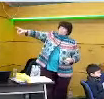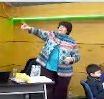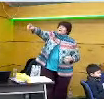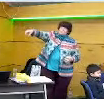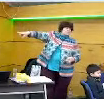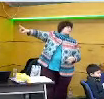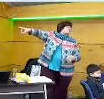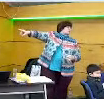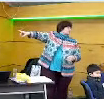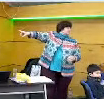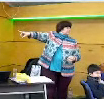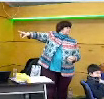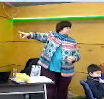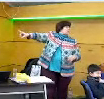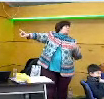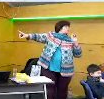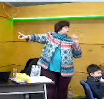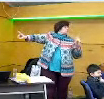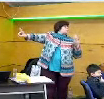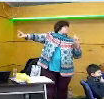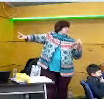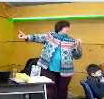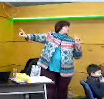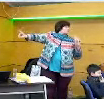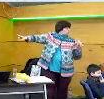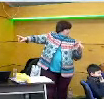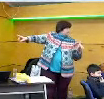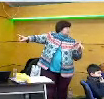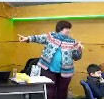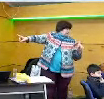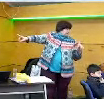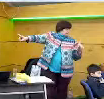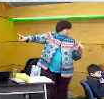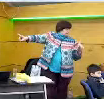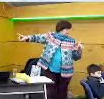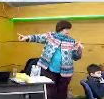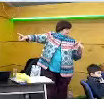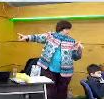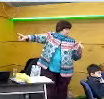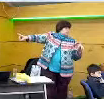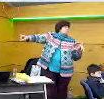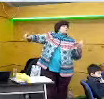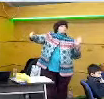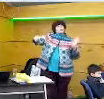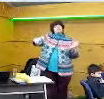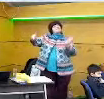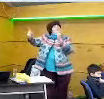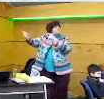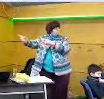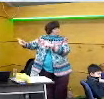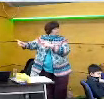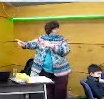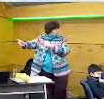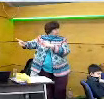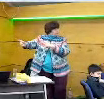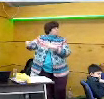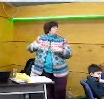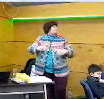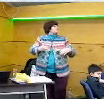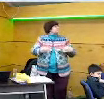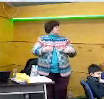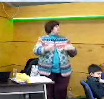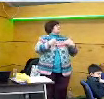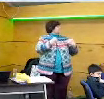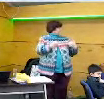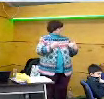you might have circled it to make sure you say it correctly. Because we don't want to say the Spanish version, we